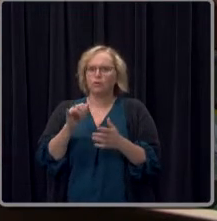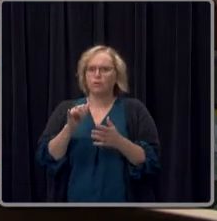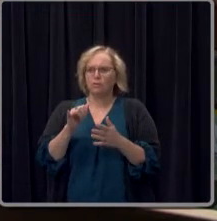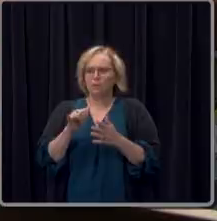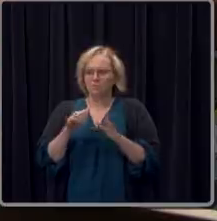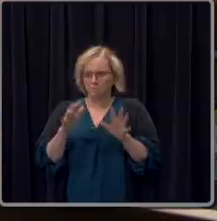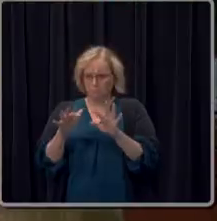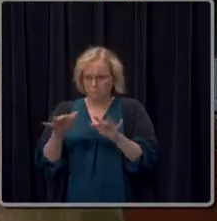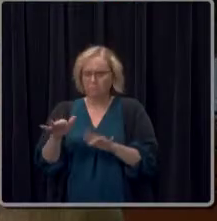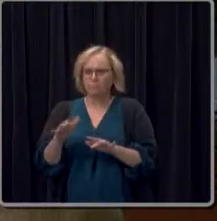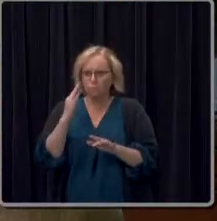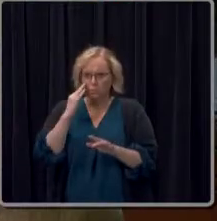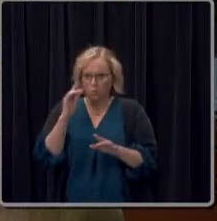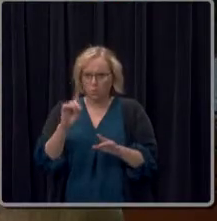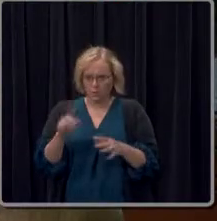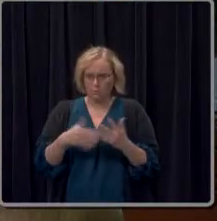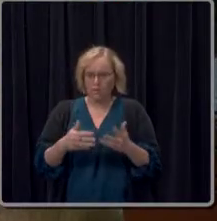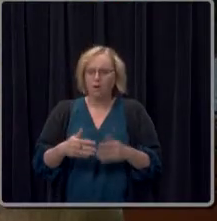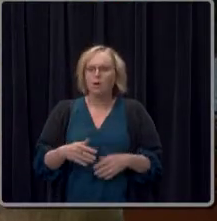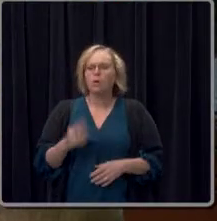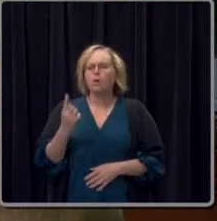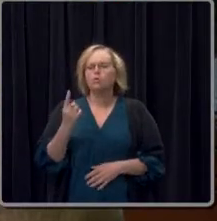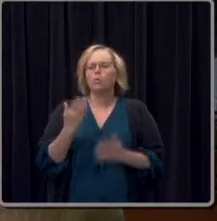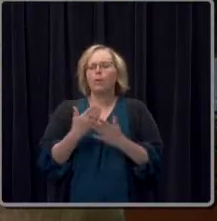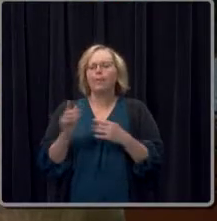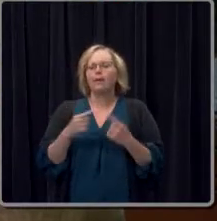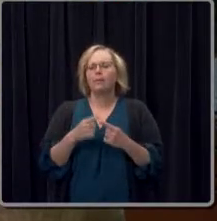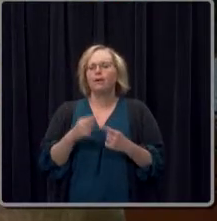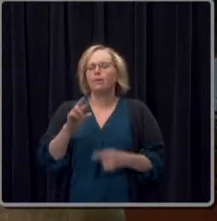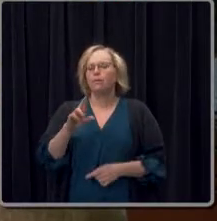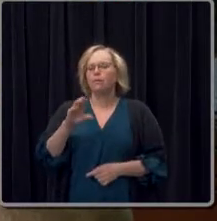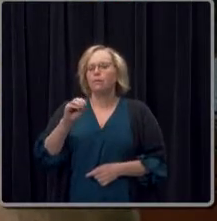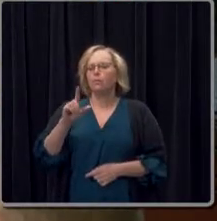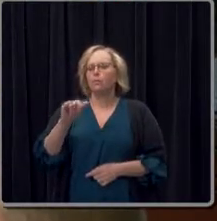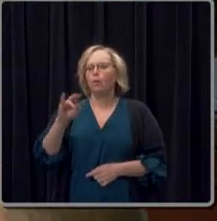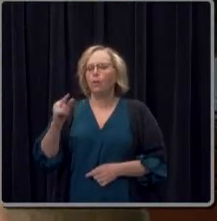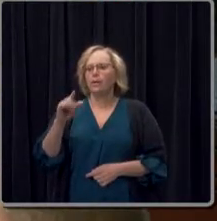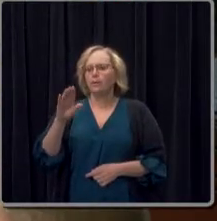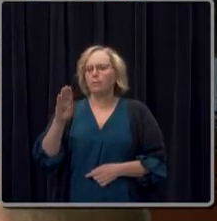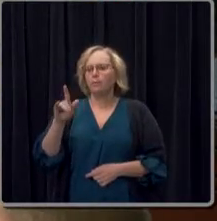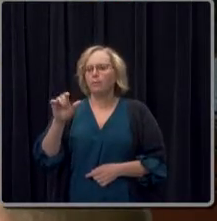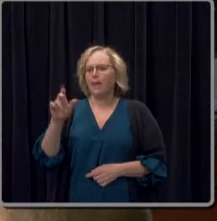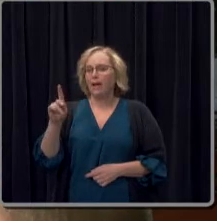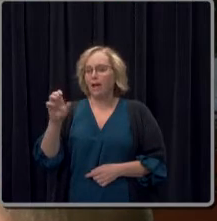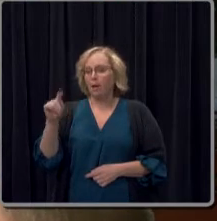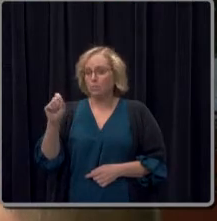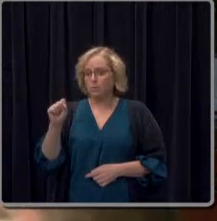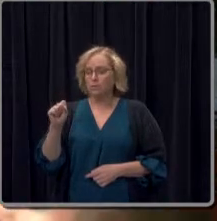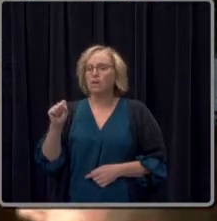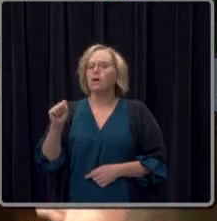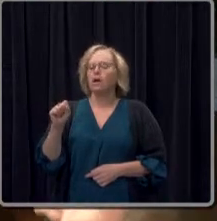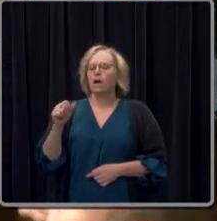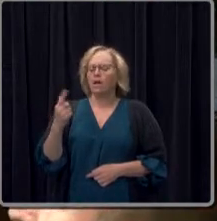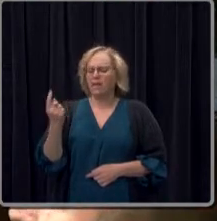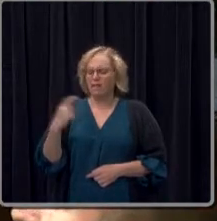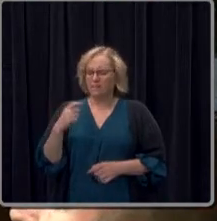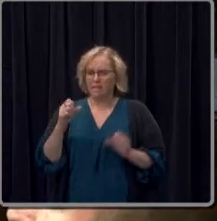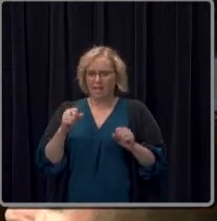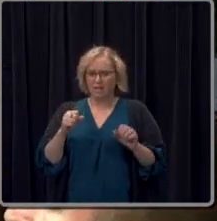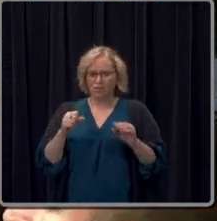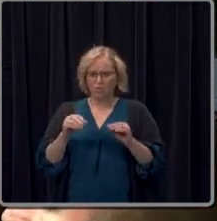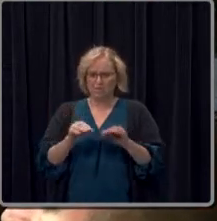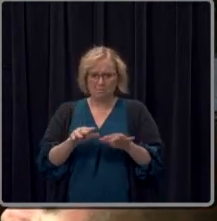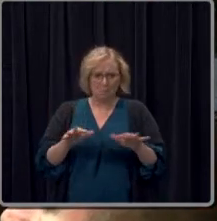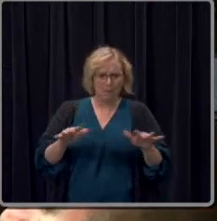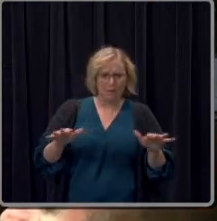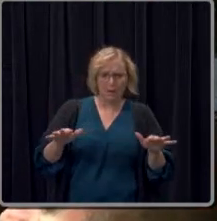you. You know, one thing about rolling blackouts is I've been asked, you know, can't you spread that around?